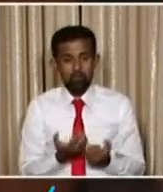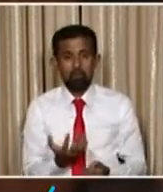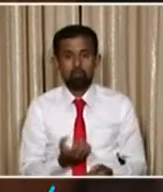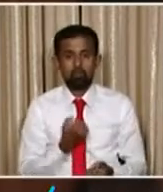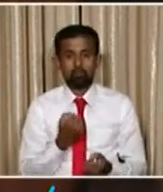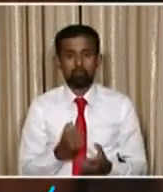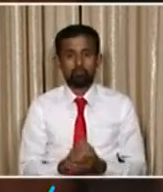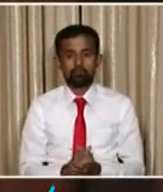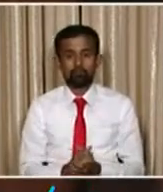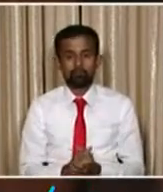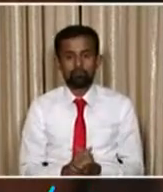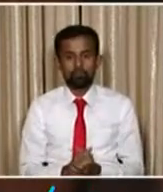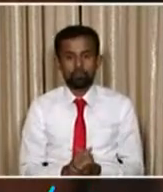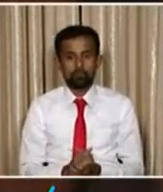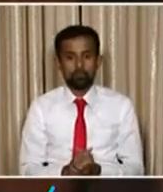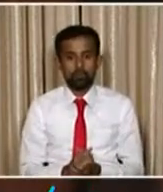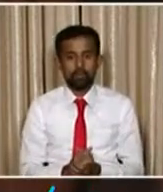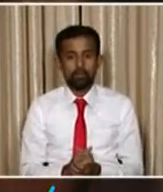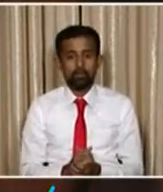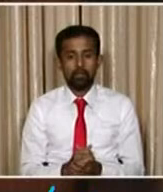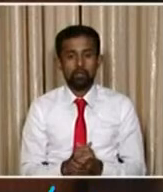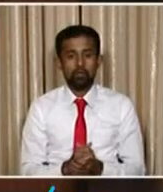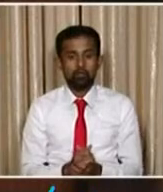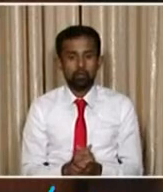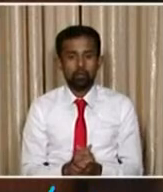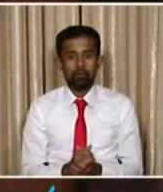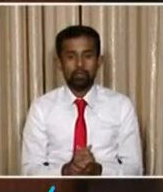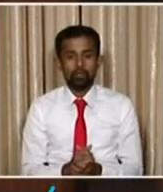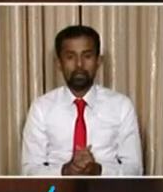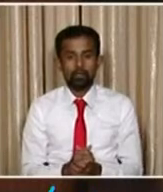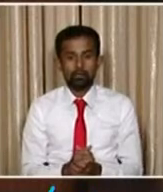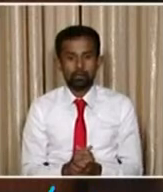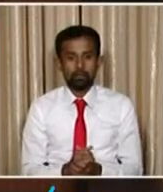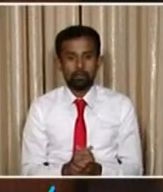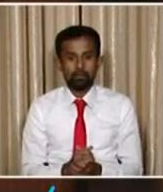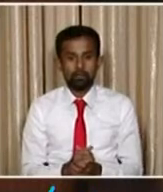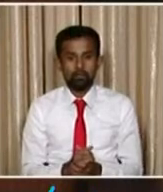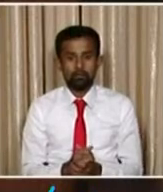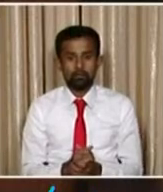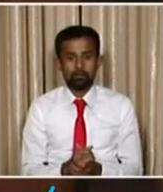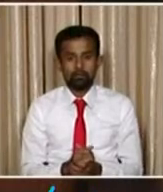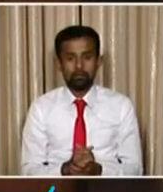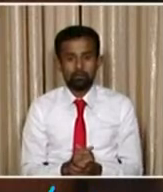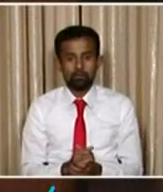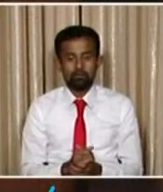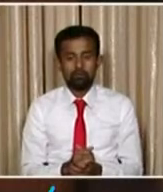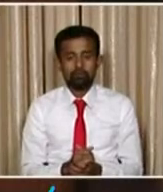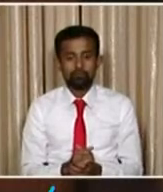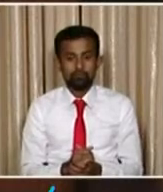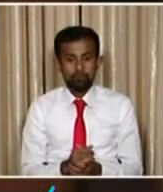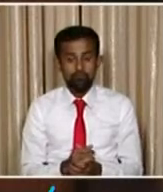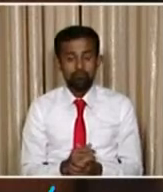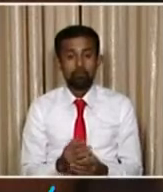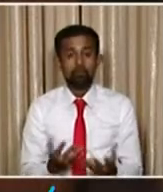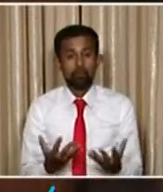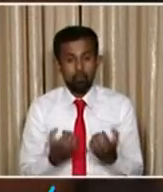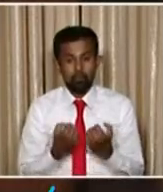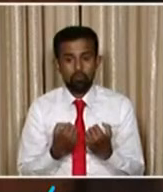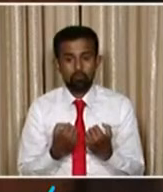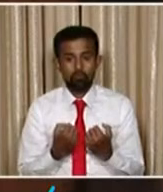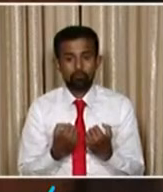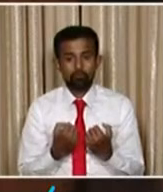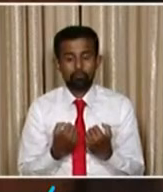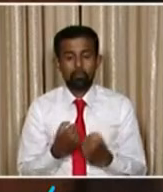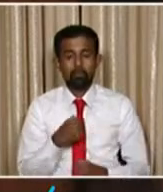to transport some of these goods back, which they can never do on the plane. So which is why it gives me the doubt that is the government